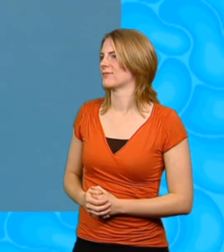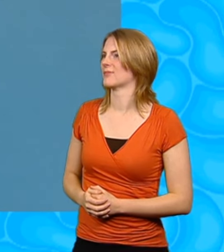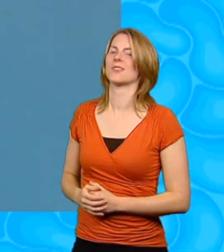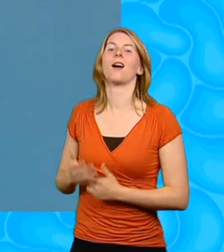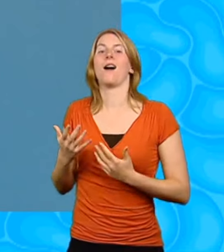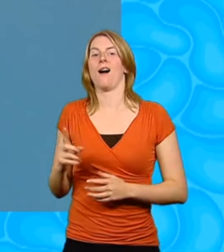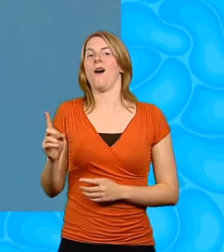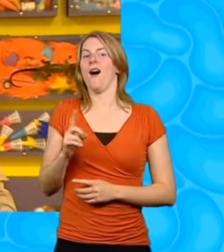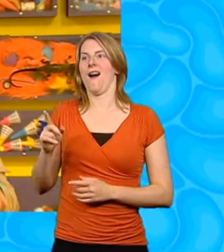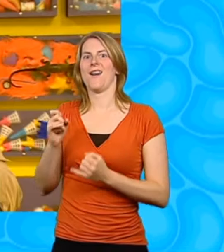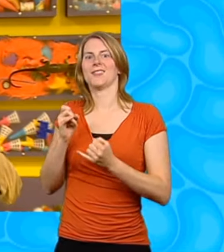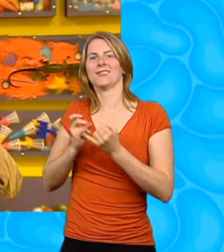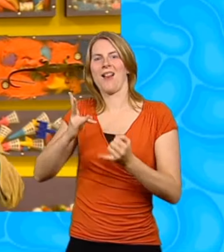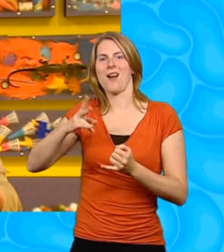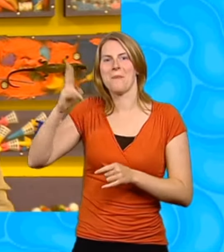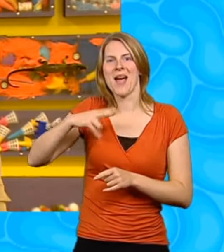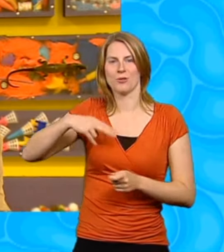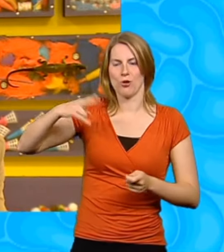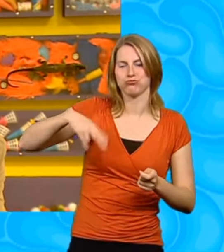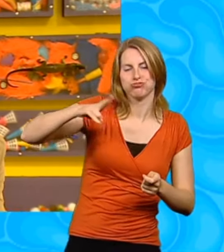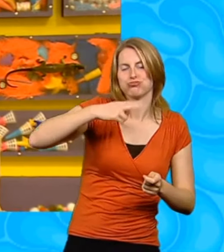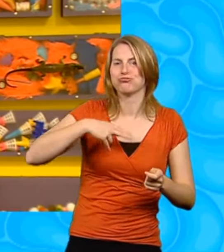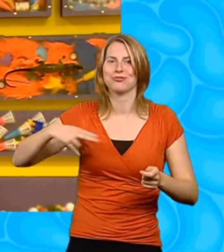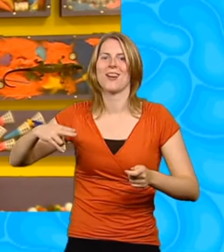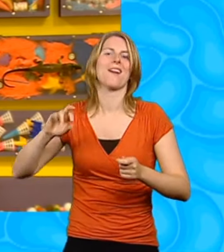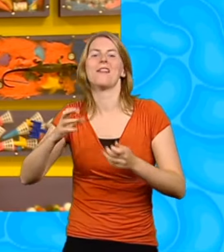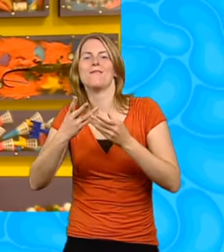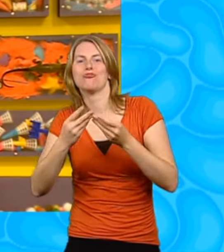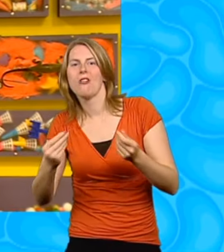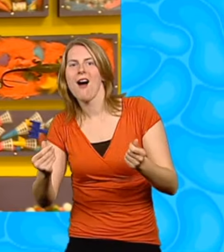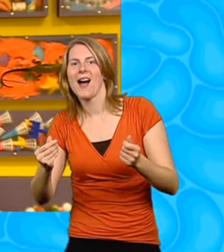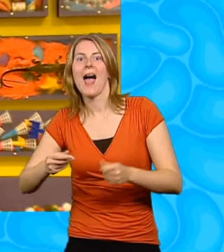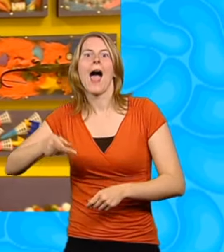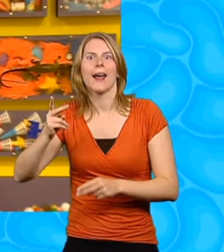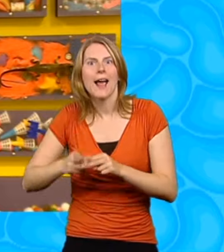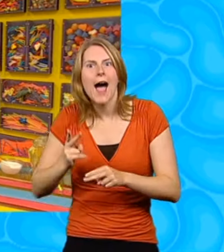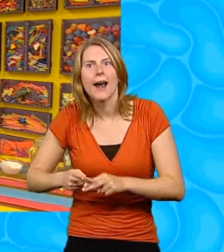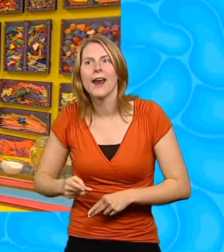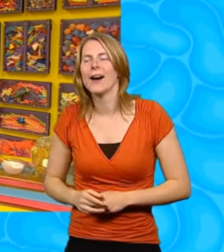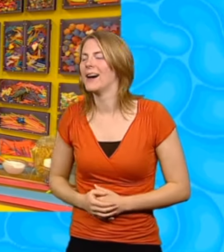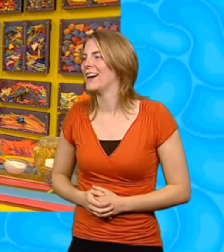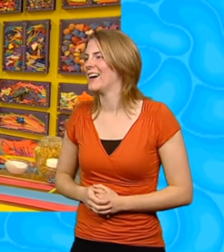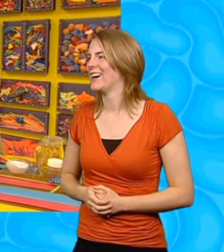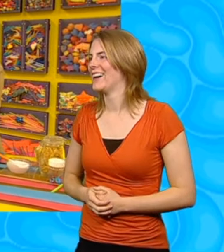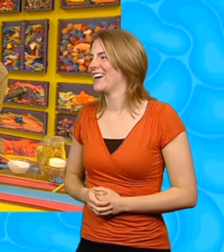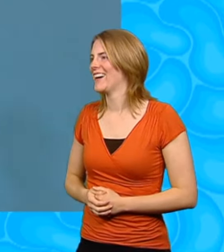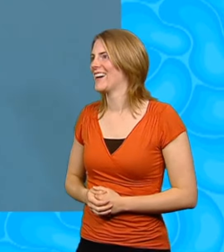Now paint it all over with silver paint and leave it to dry again.